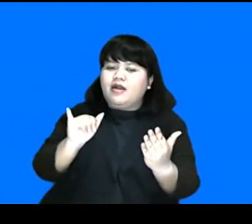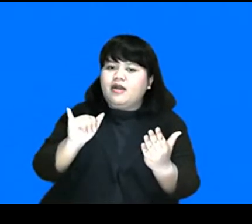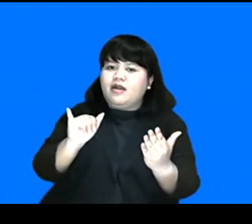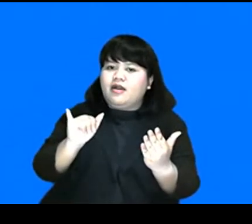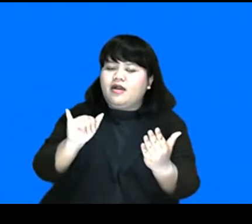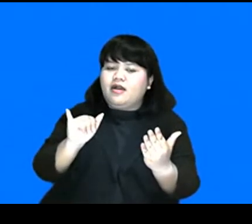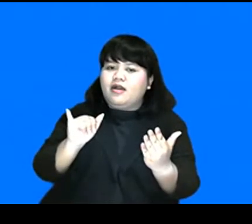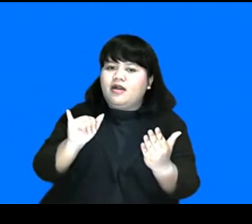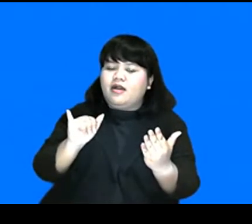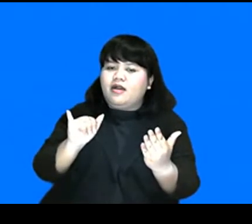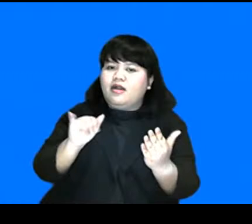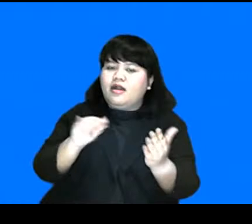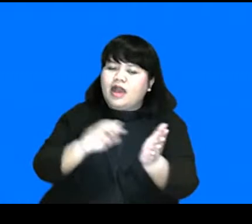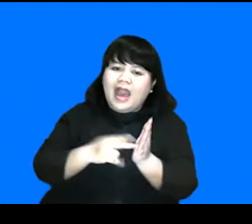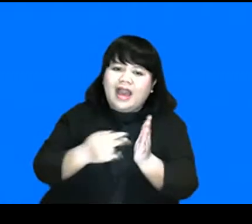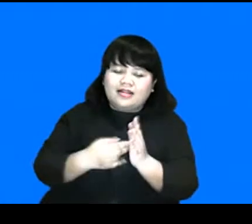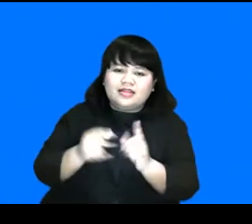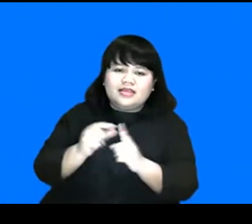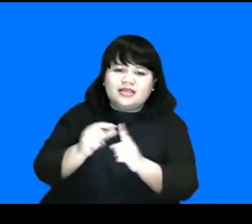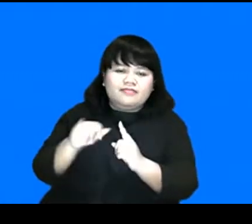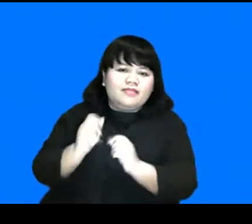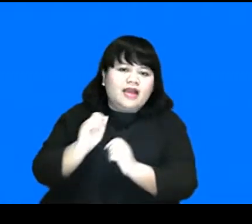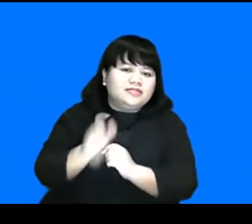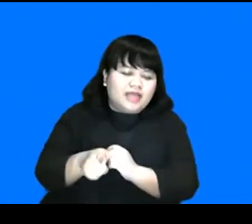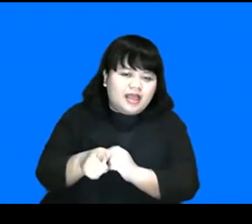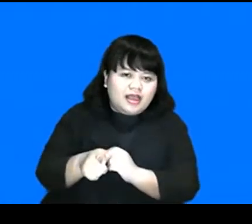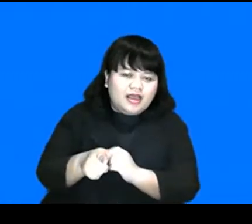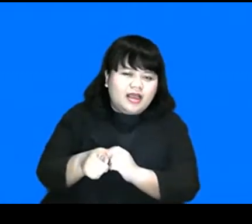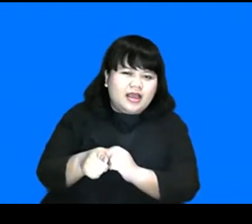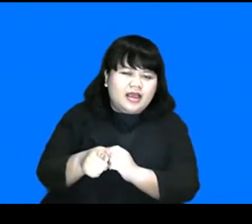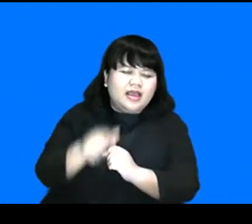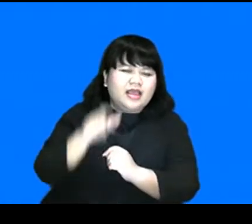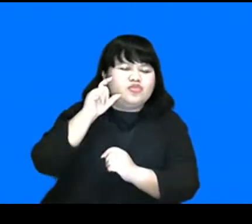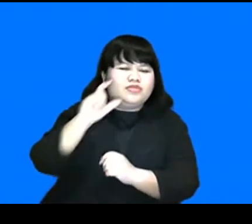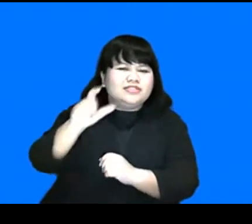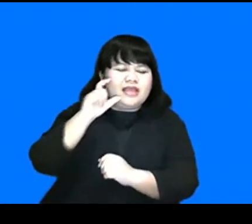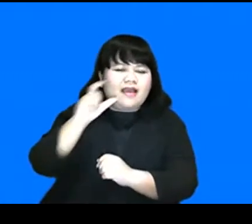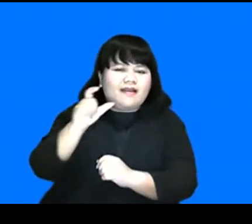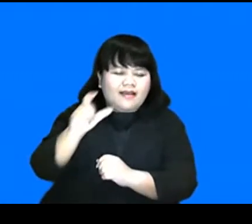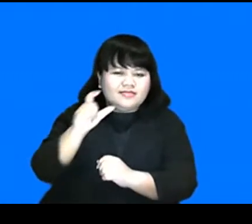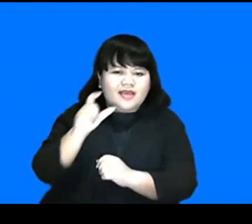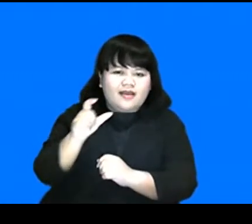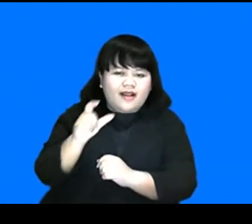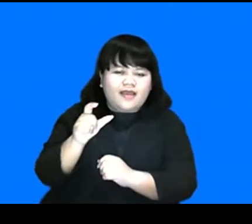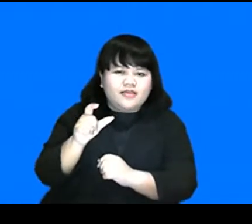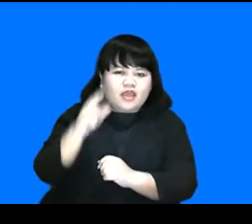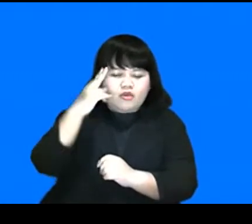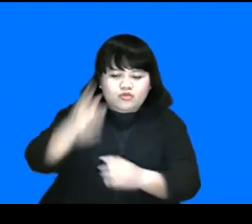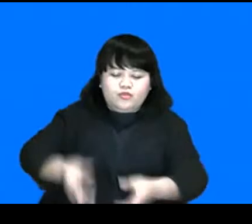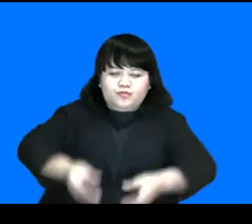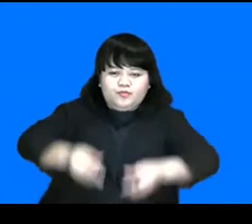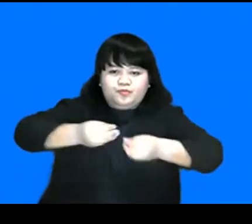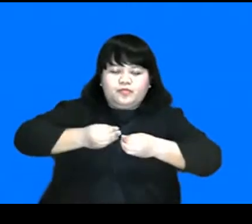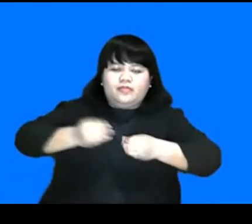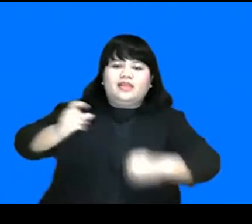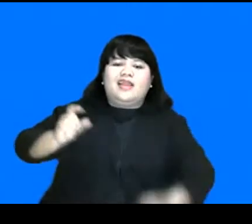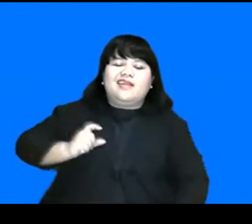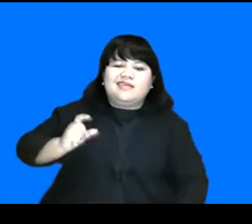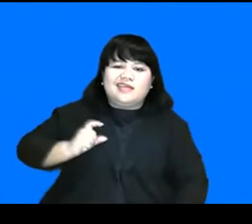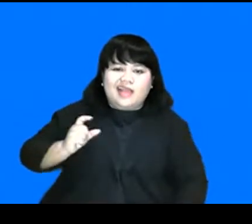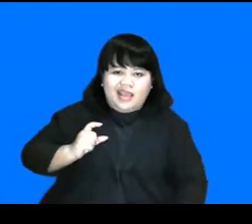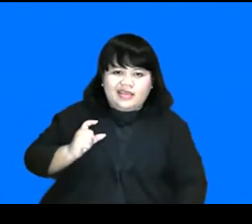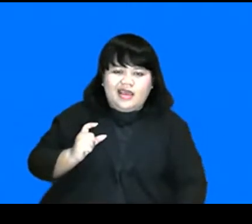is one way of extracting wealth from where it has got concentrated and accumulated, and then